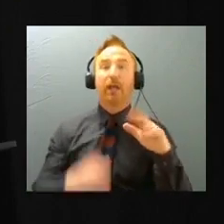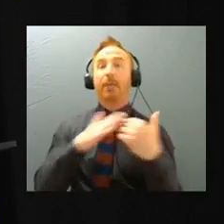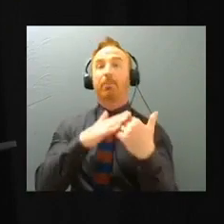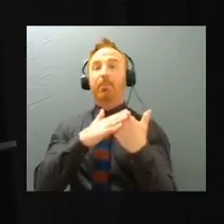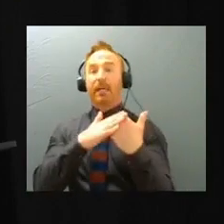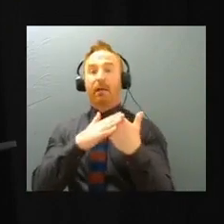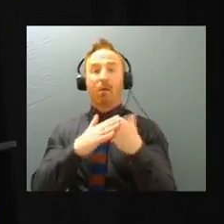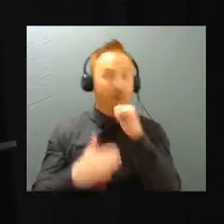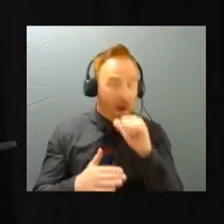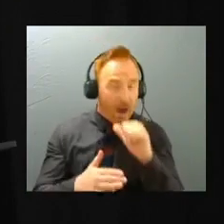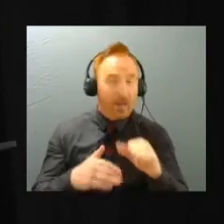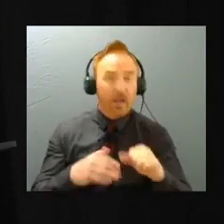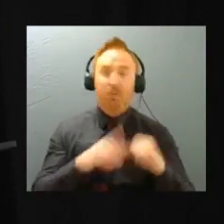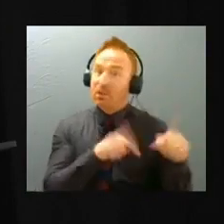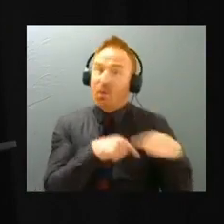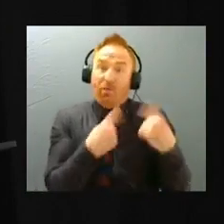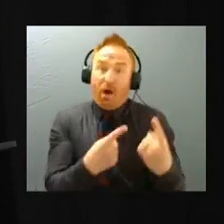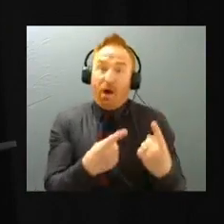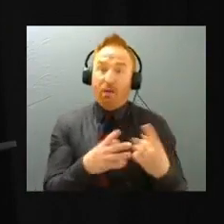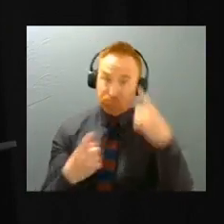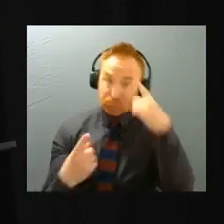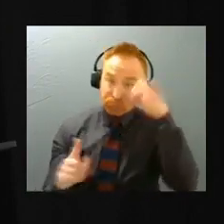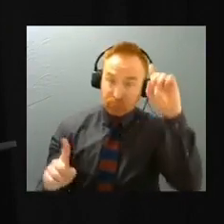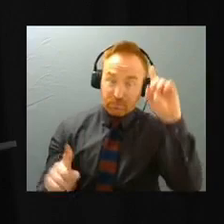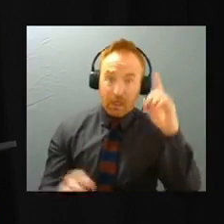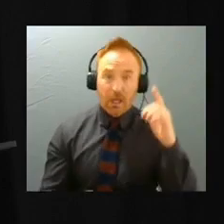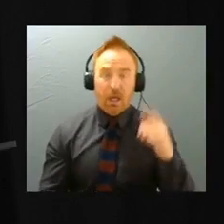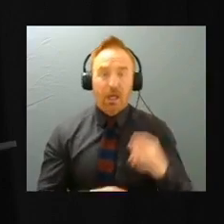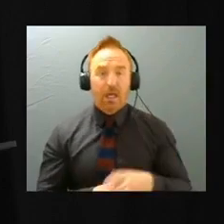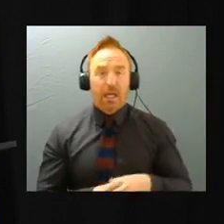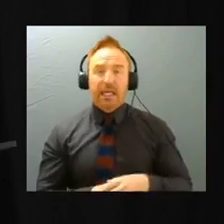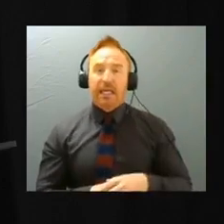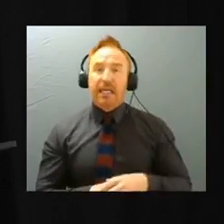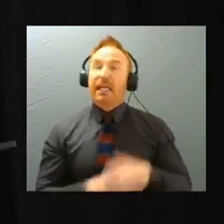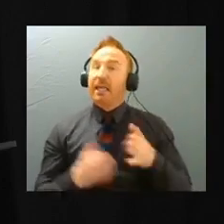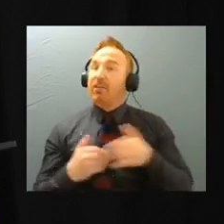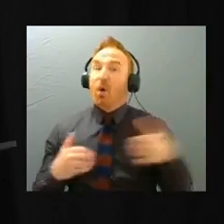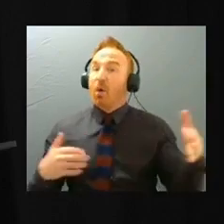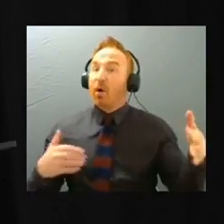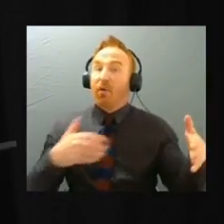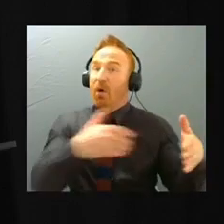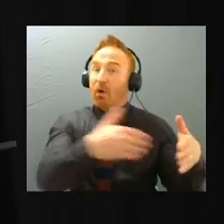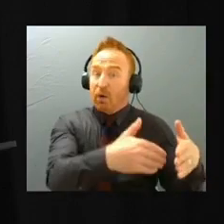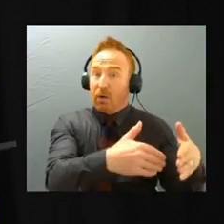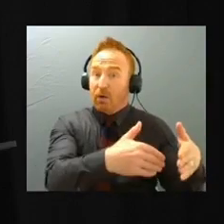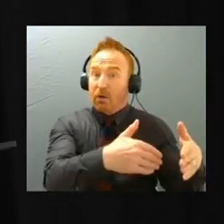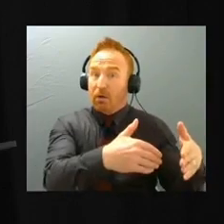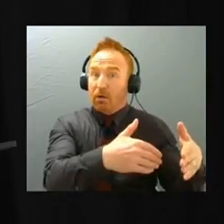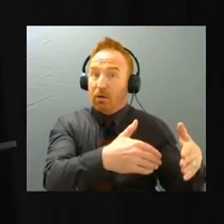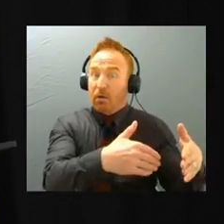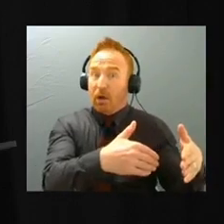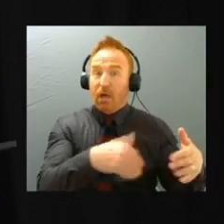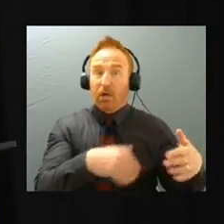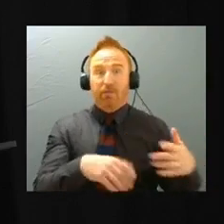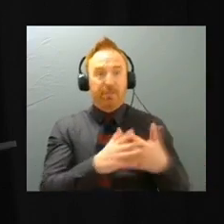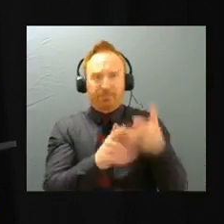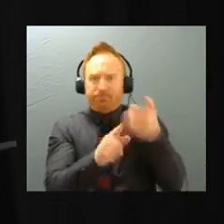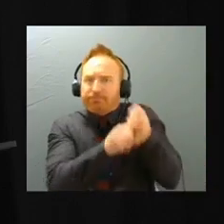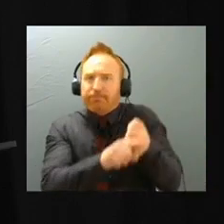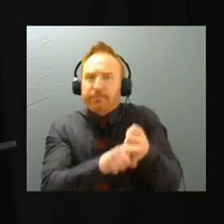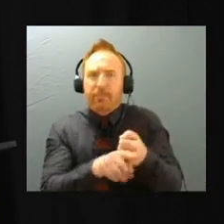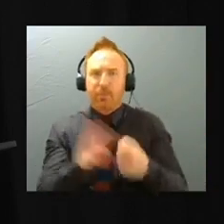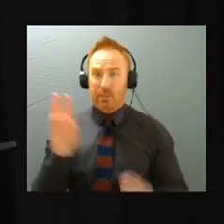working. And if we find ourselves in a situation where moving forward causes any one of those triggers, those 6 triggers,